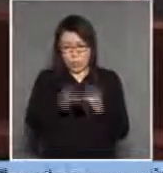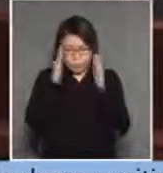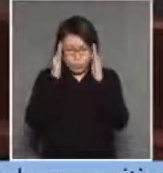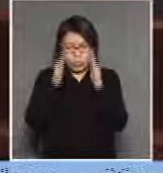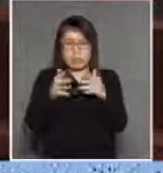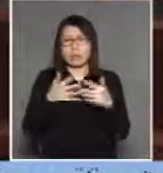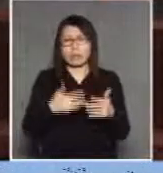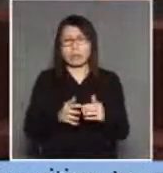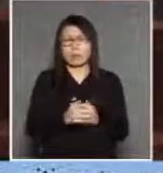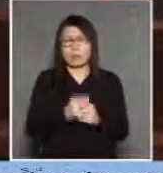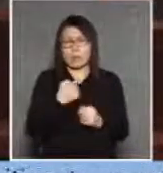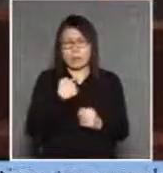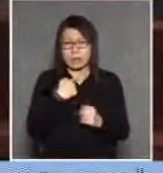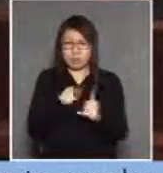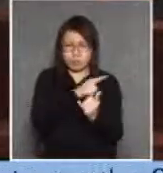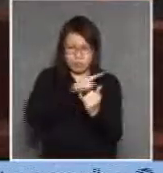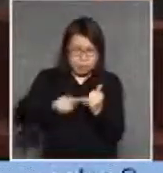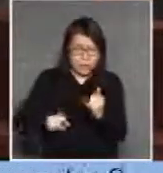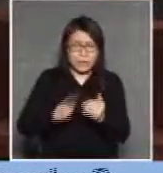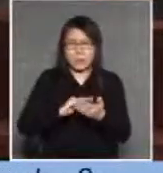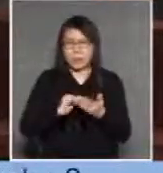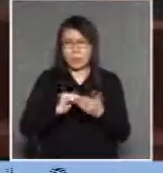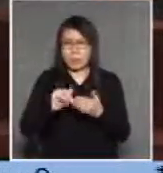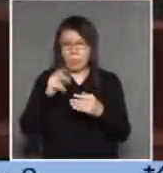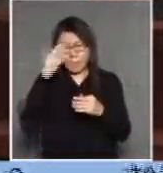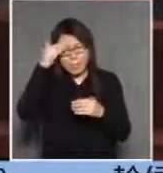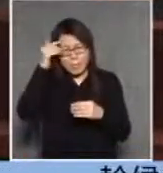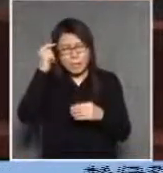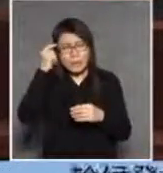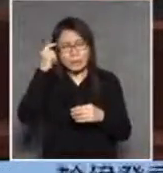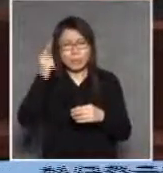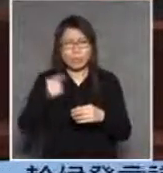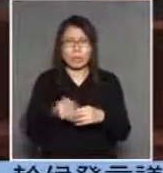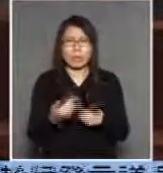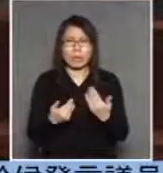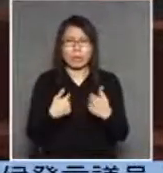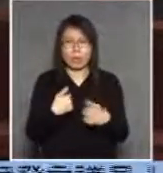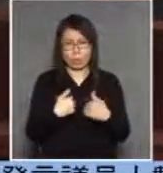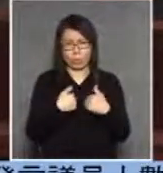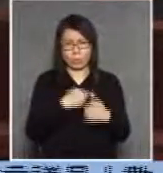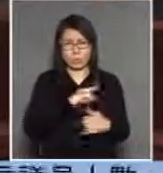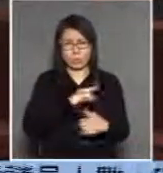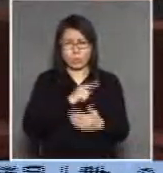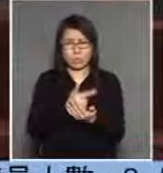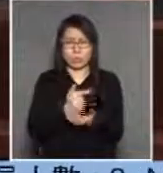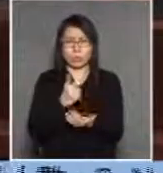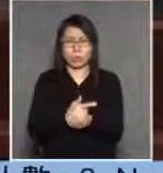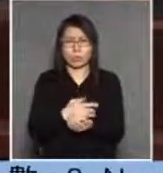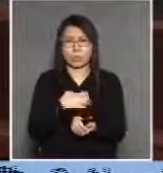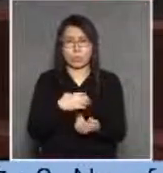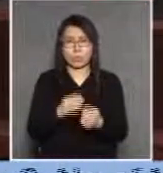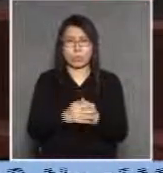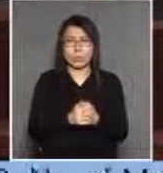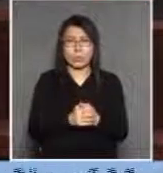The government has to pay attention to this, understand the full course of the matter.